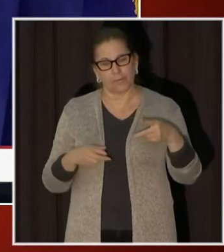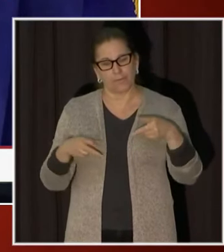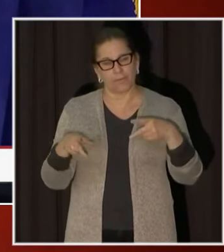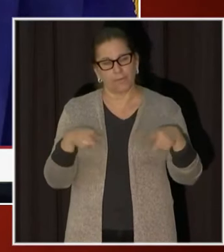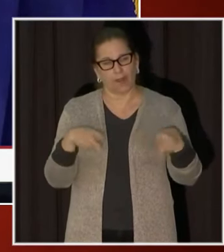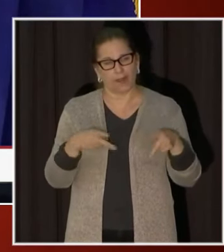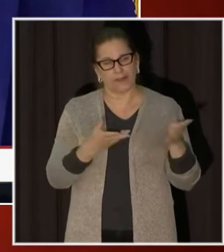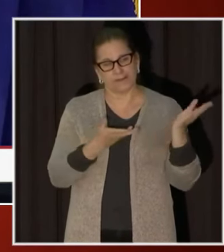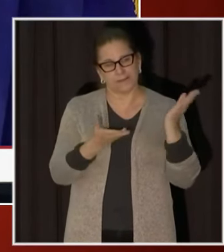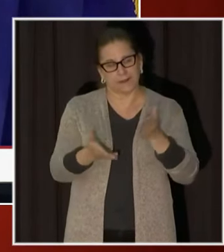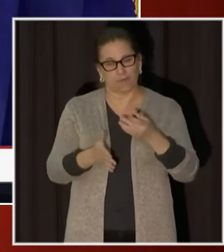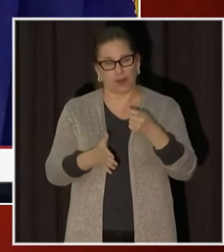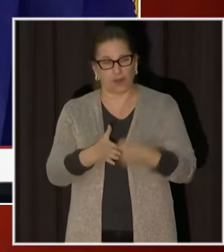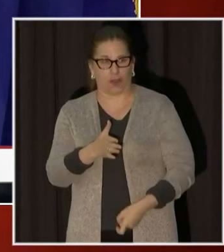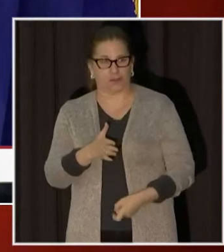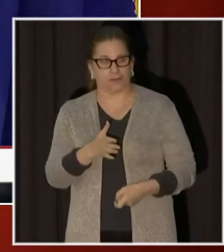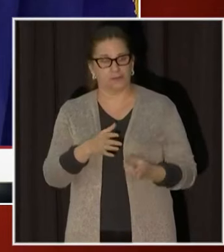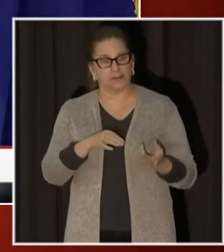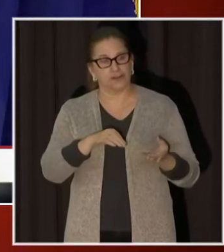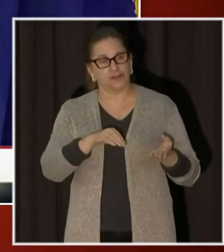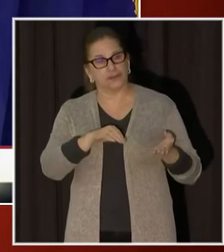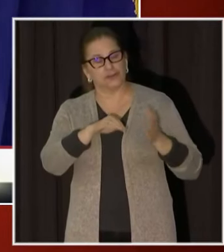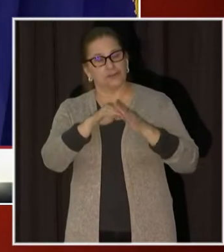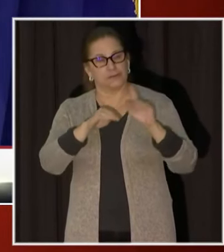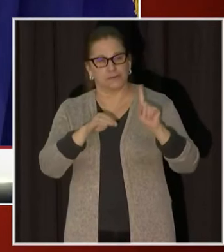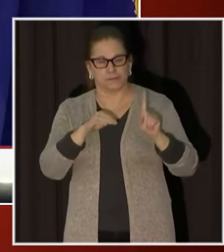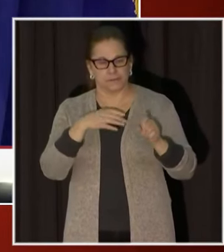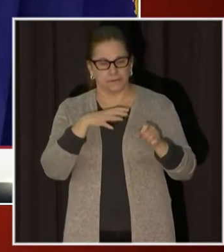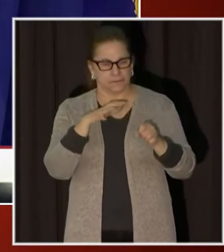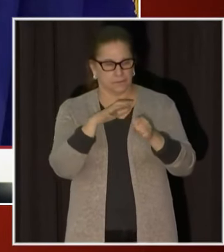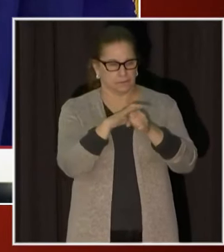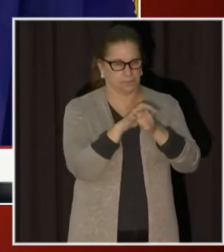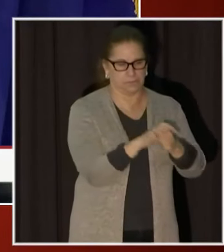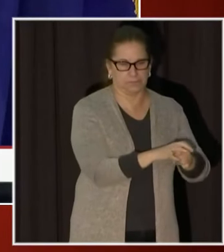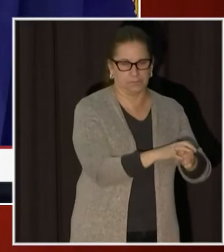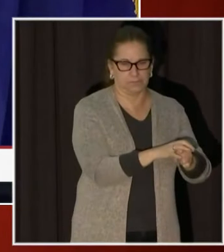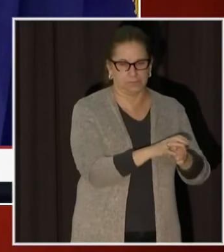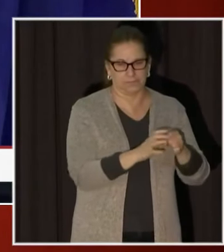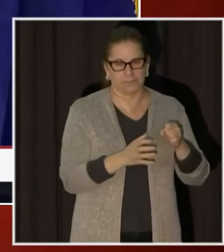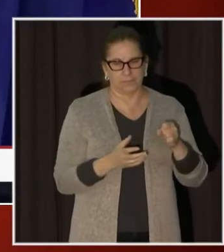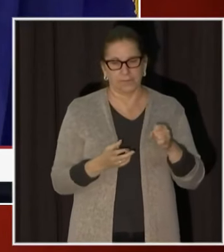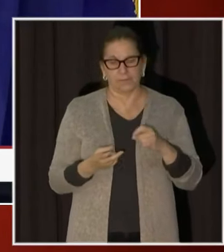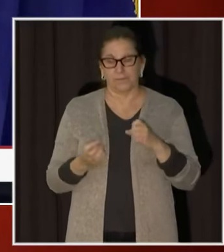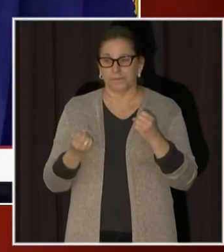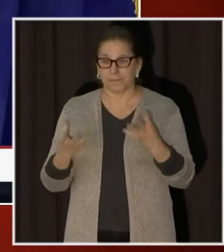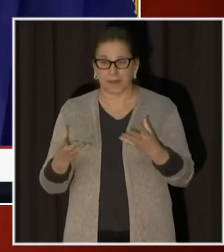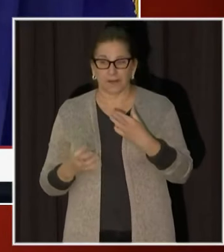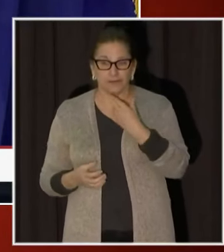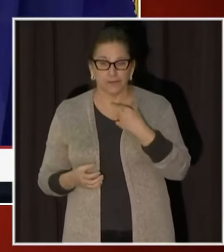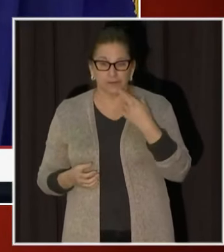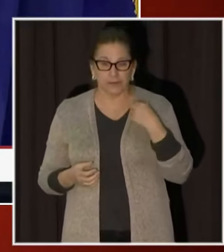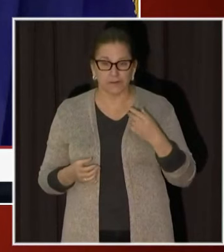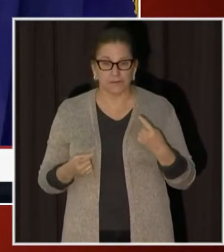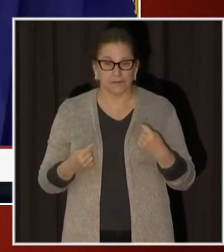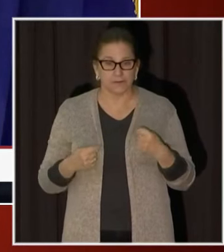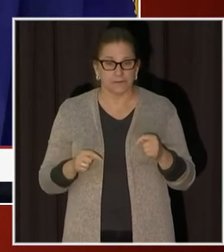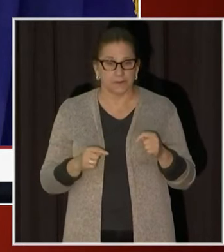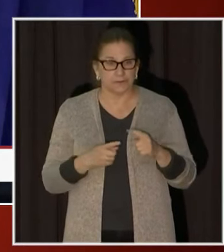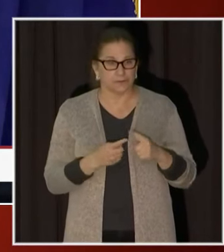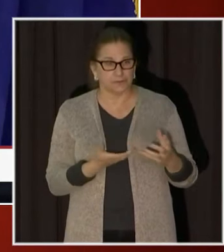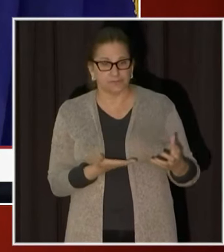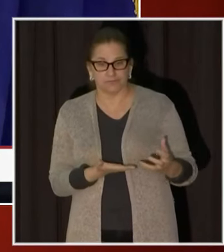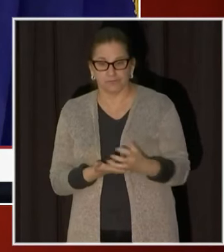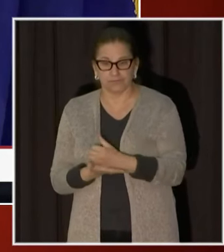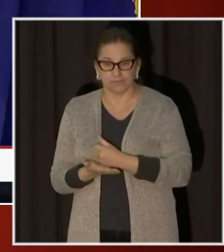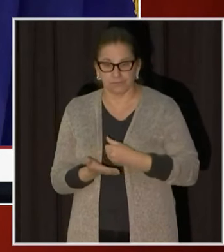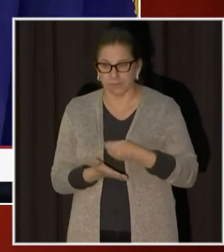which they charge to restaurants. Restaurants are trying to eke out some income and are finding that